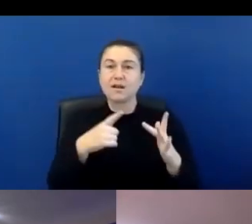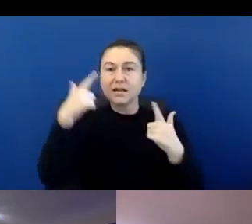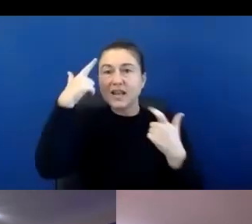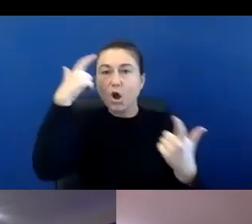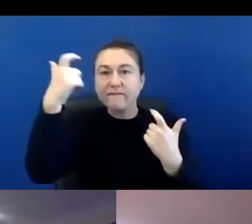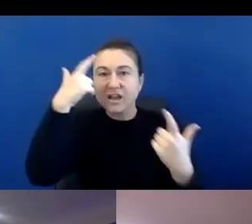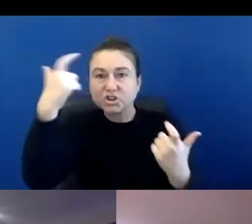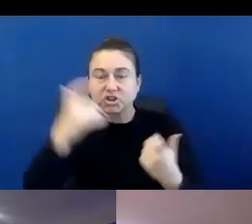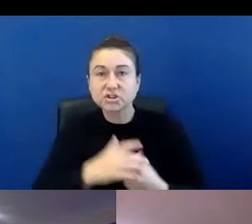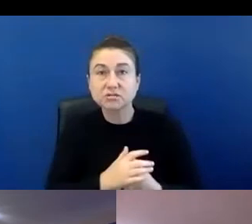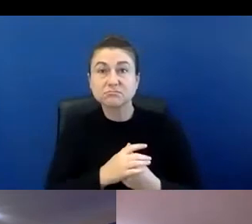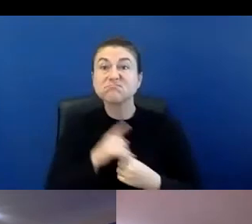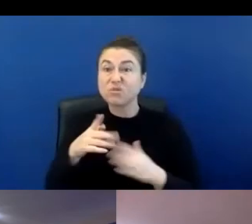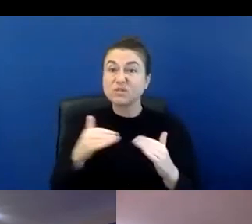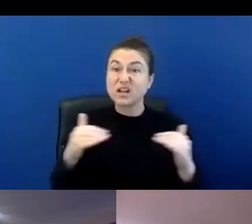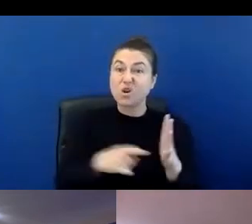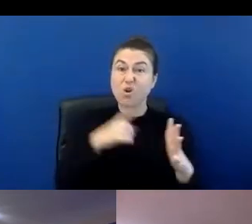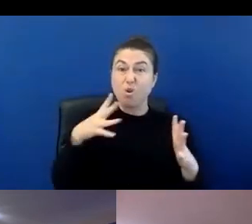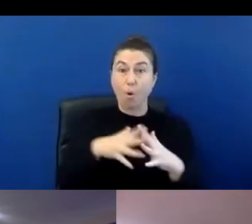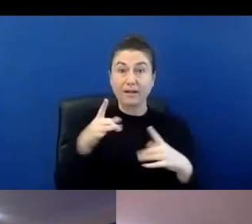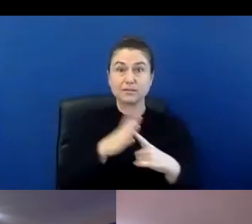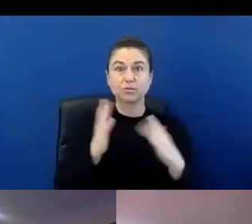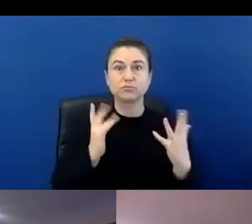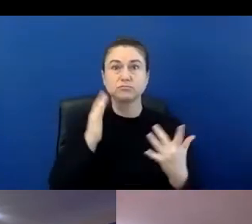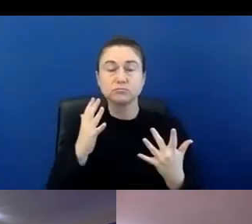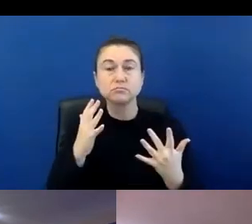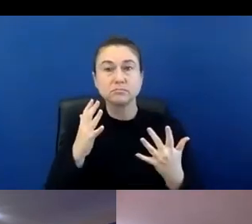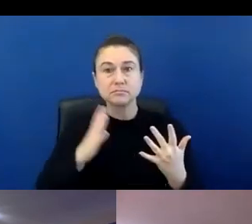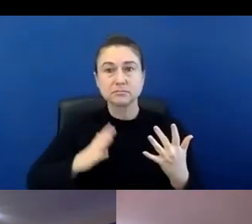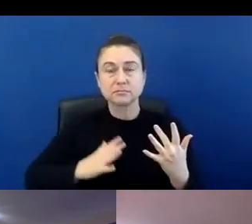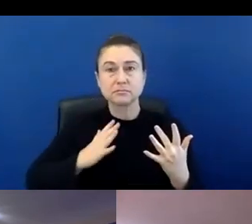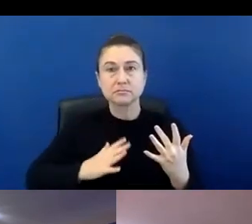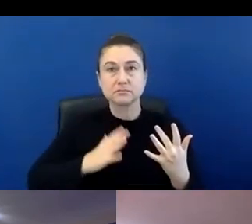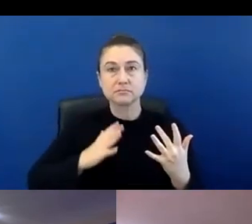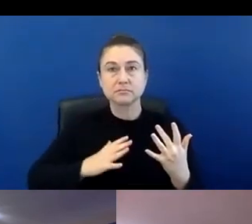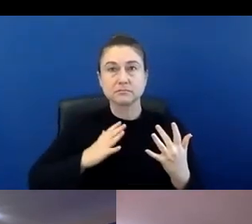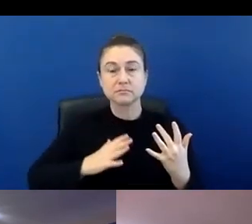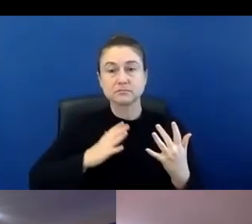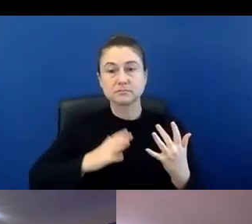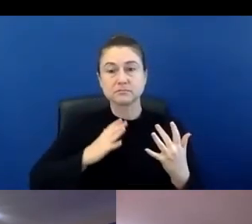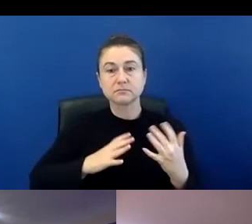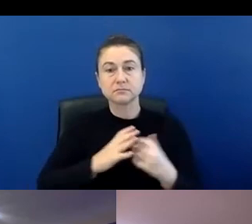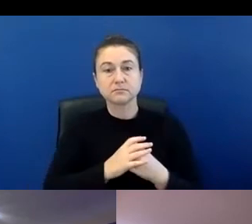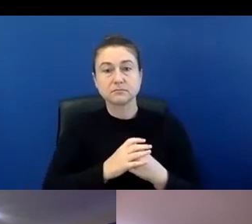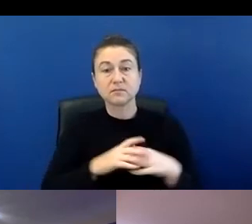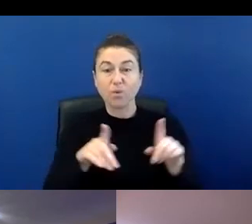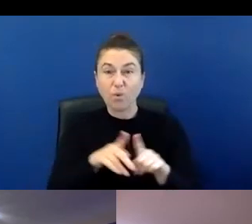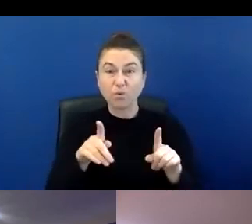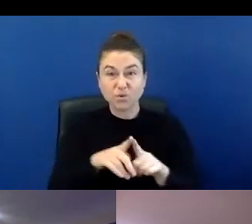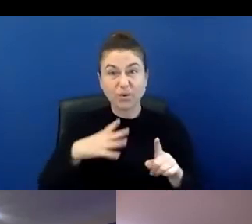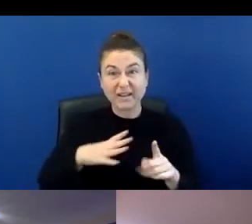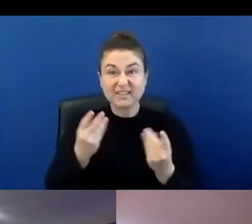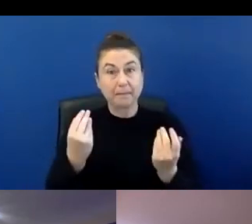it is important to consider. And there is certain things that over in the US and their ADA that they do, there's some protection for